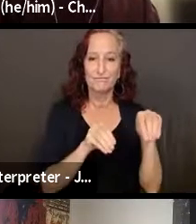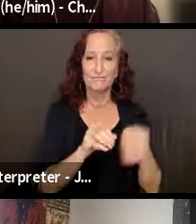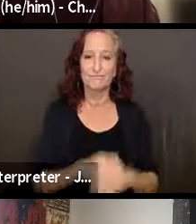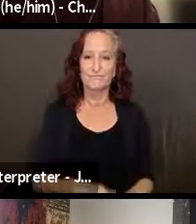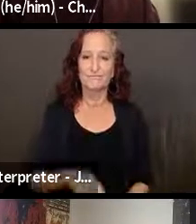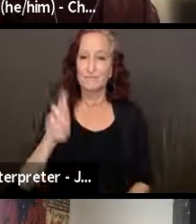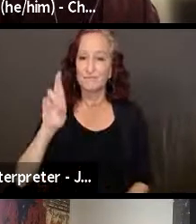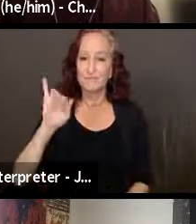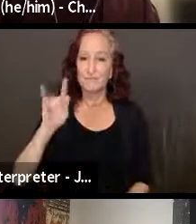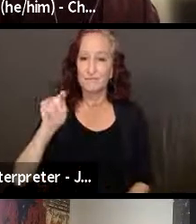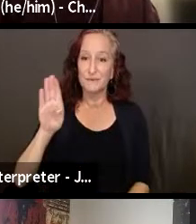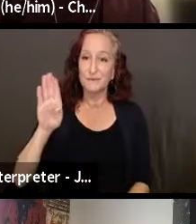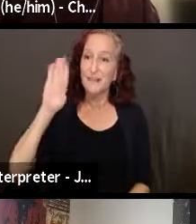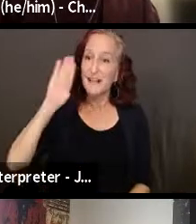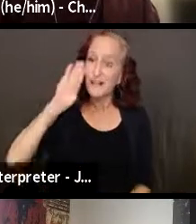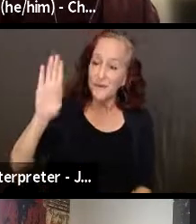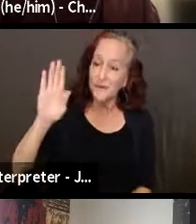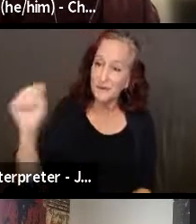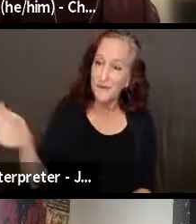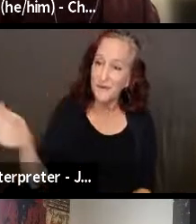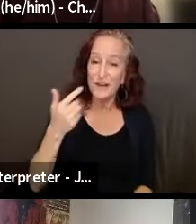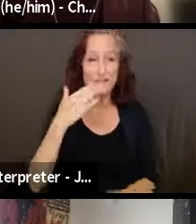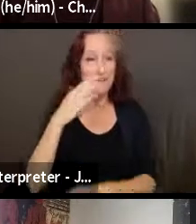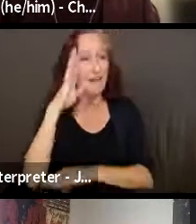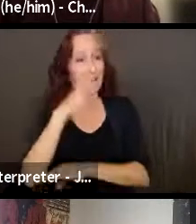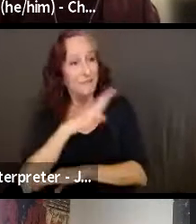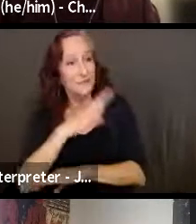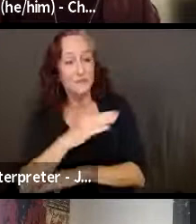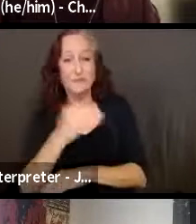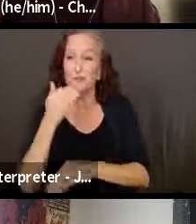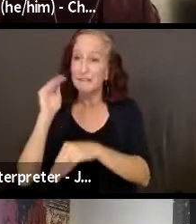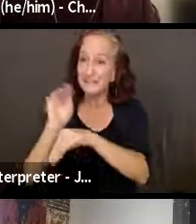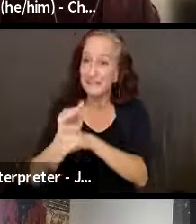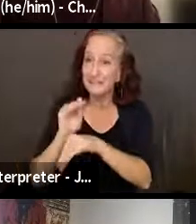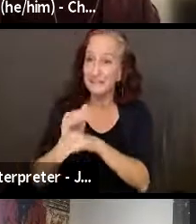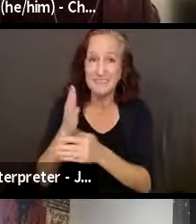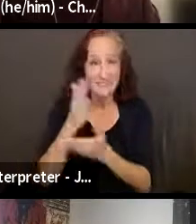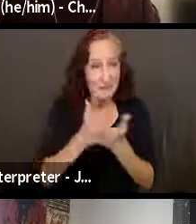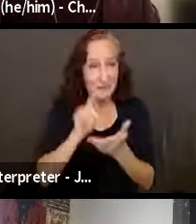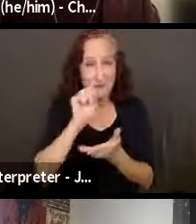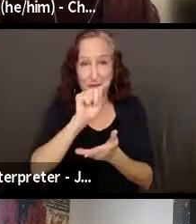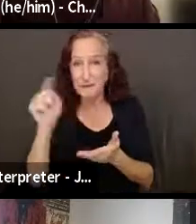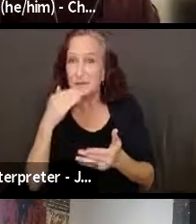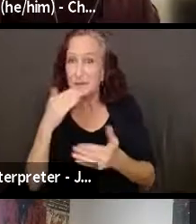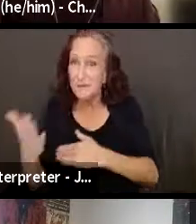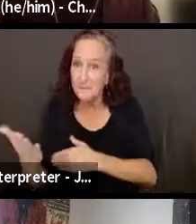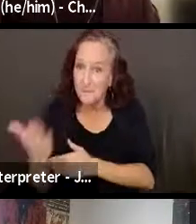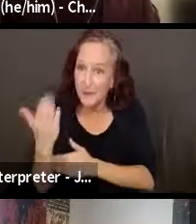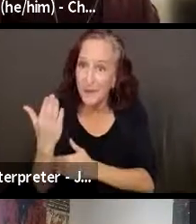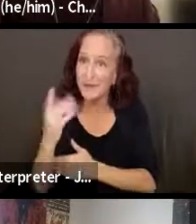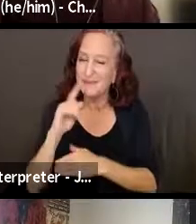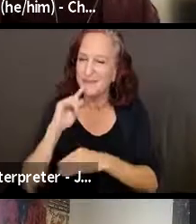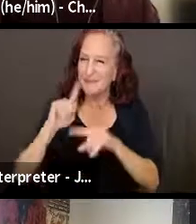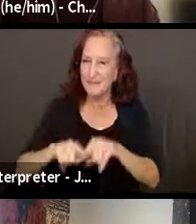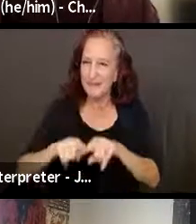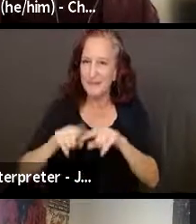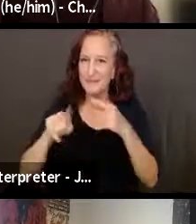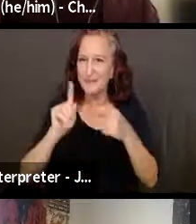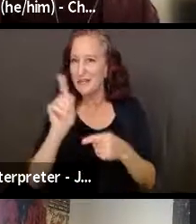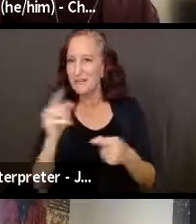Hi, everyone. Good afternoon, good evening, maybe good morning, depending on where you are joining from. I